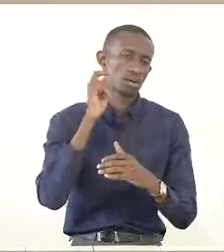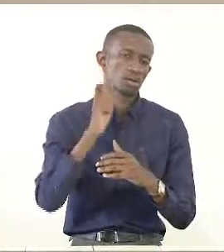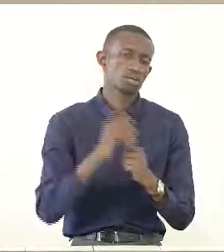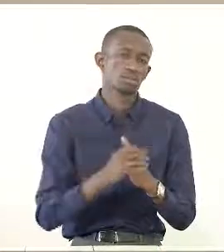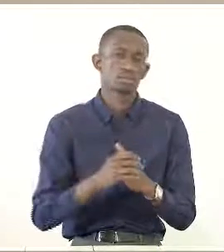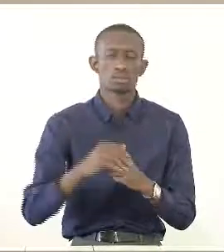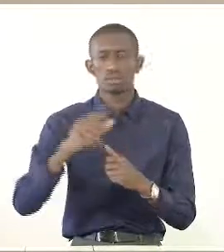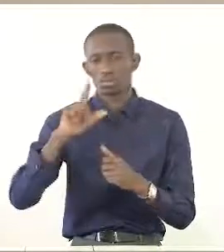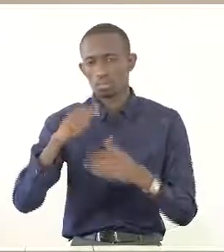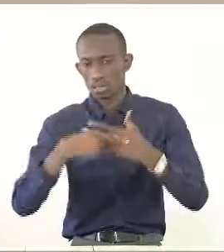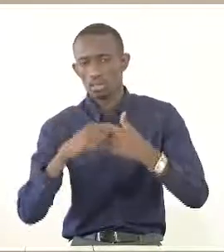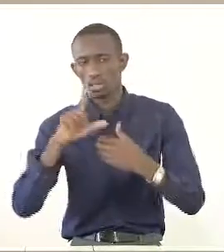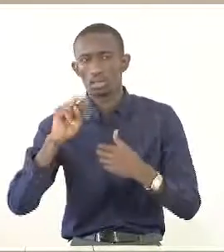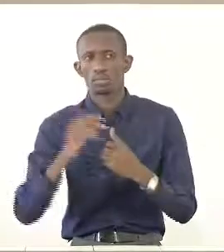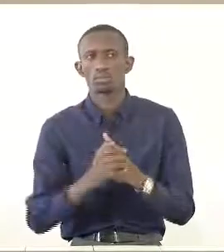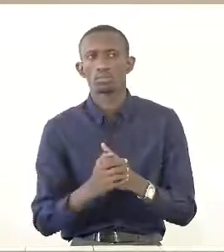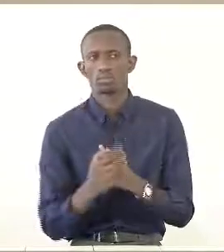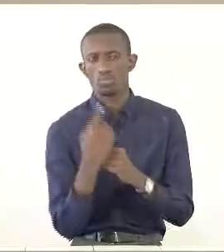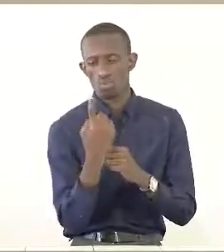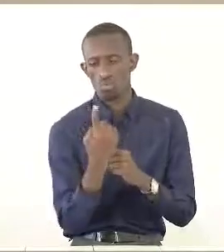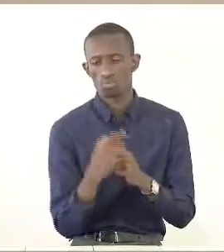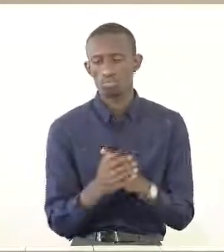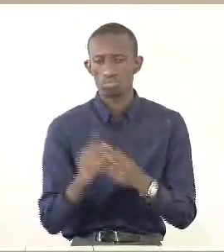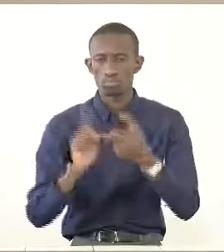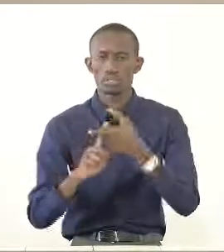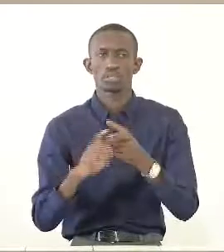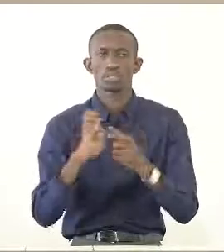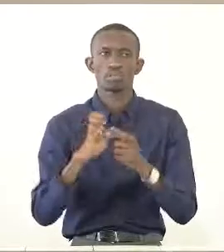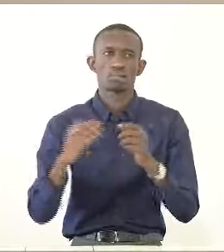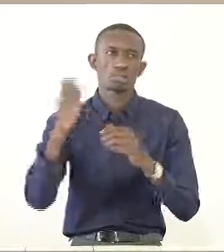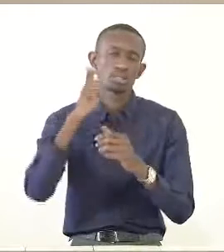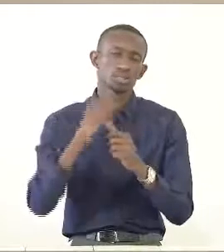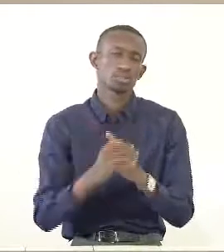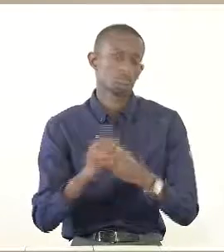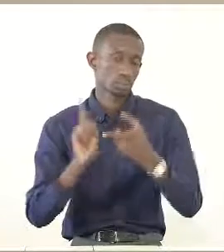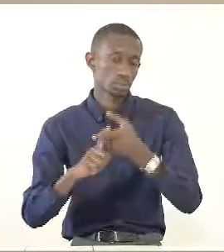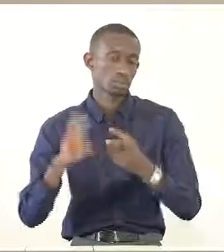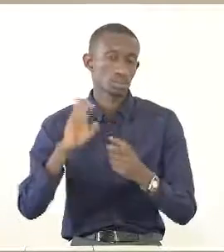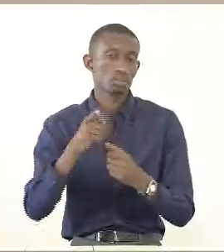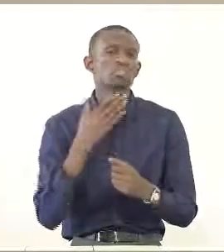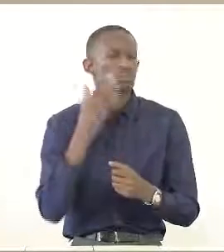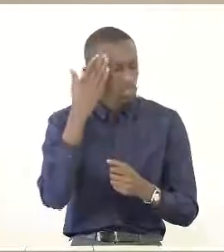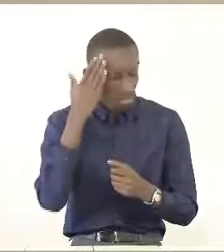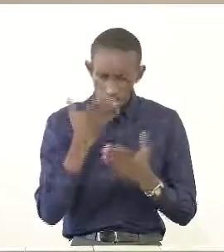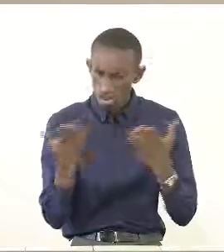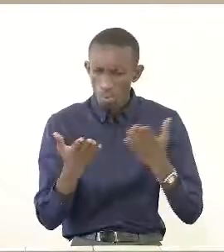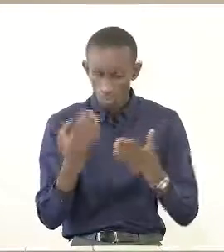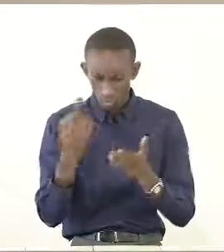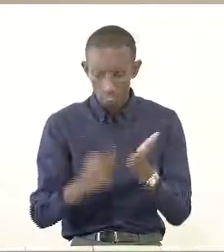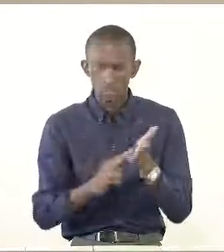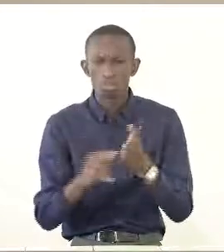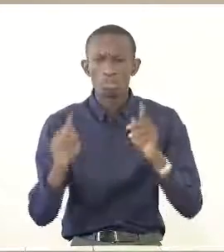1 plus e power x plus c. Would you like to know why I use parentheses instead